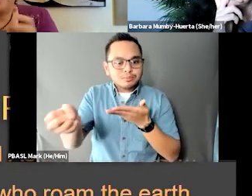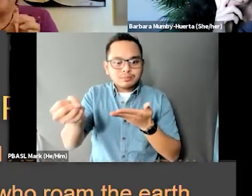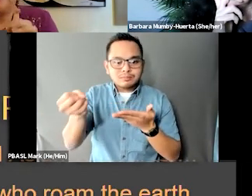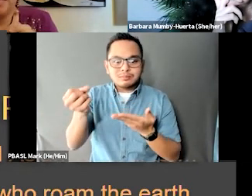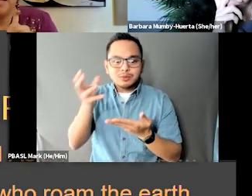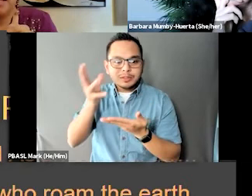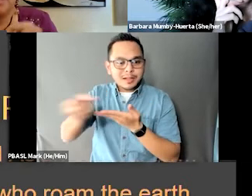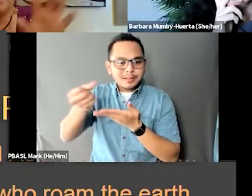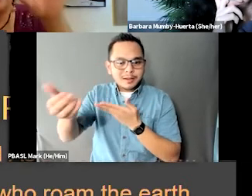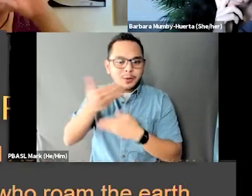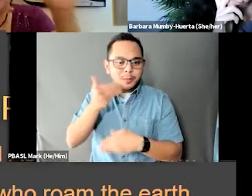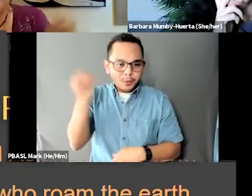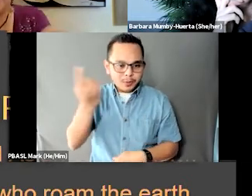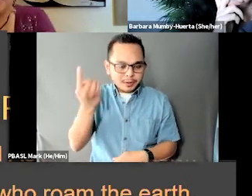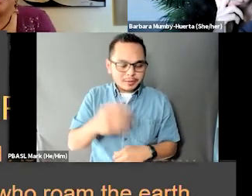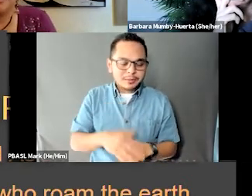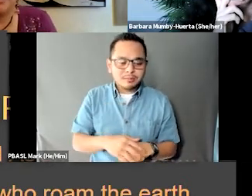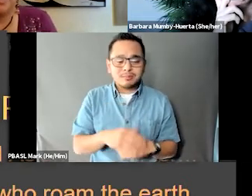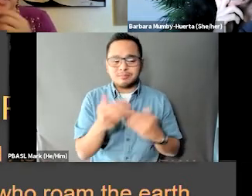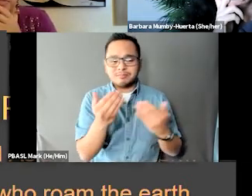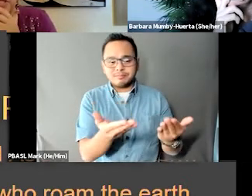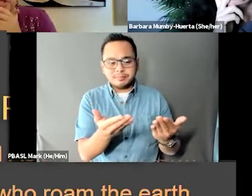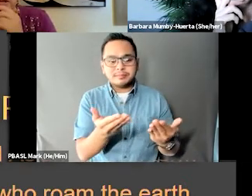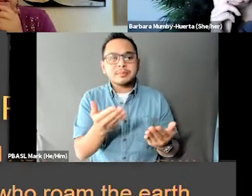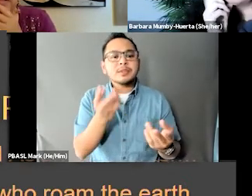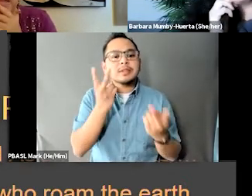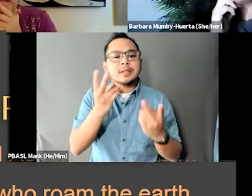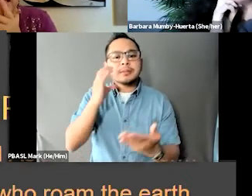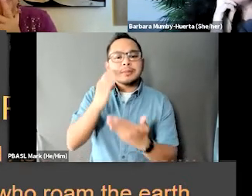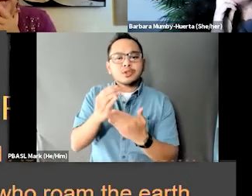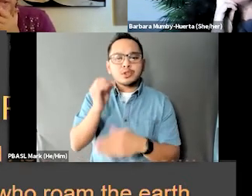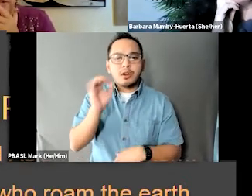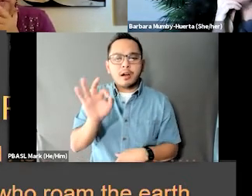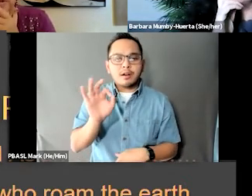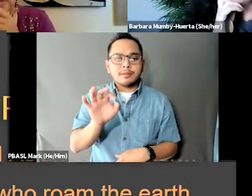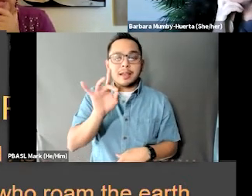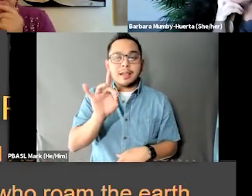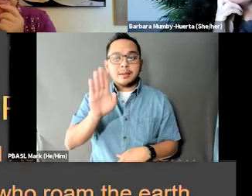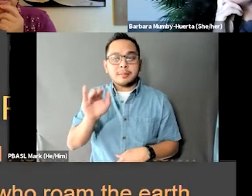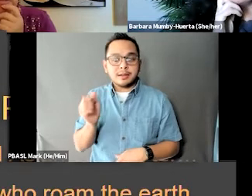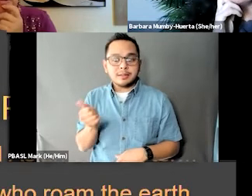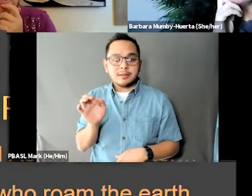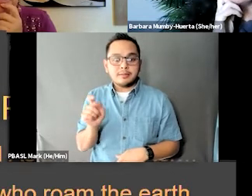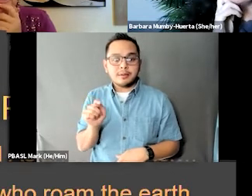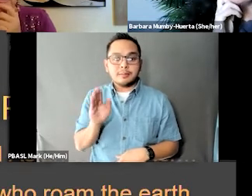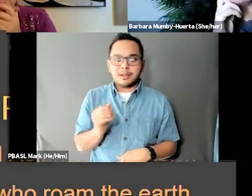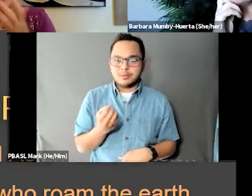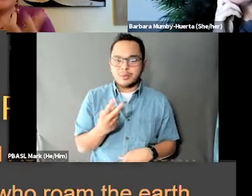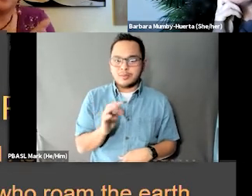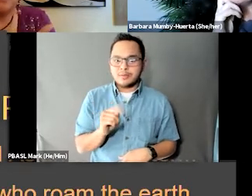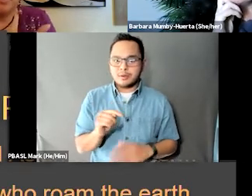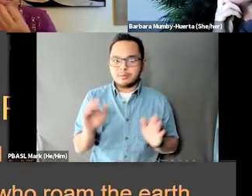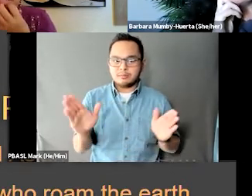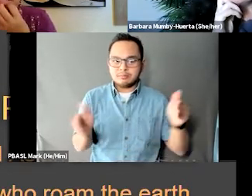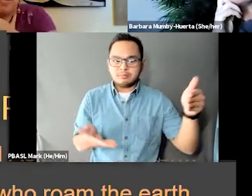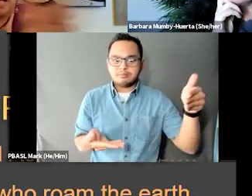So what you're seeing here is a picture of an 8 by 10 foot by 12 foot mural. It's not